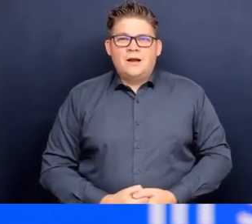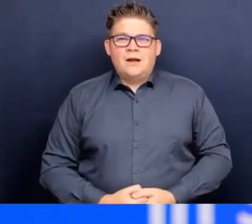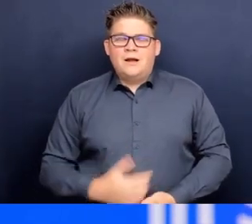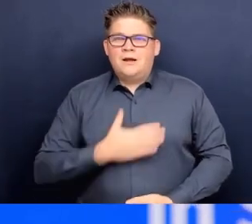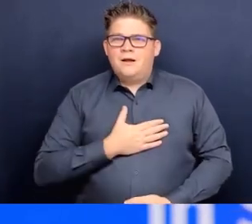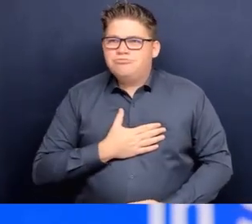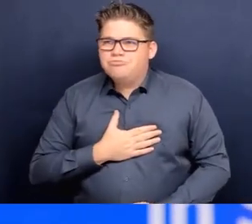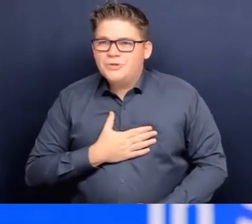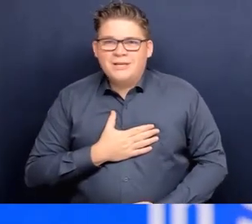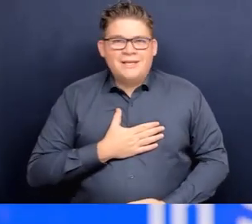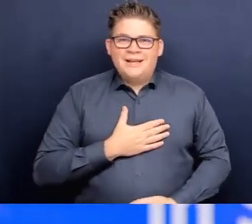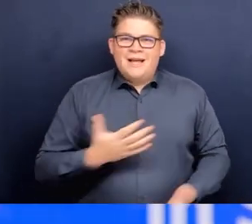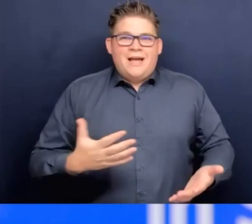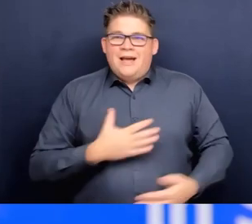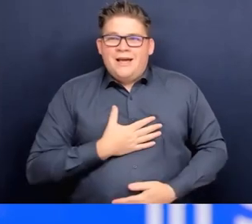Thank you